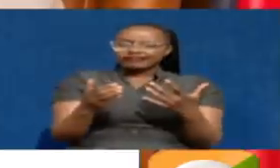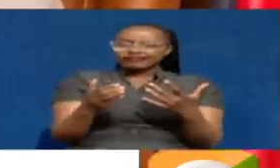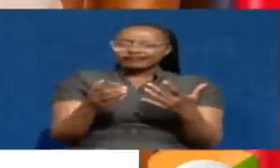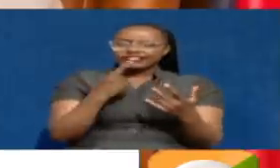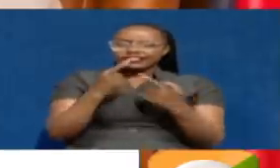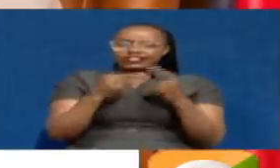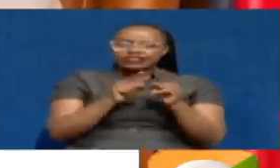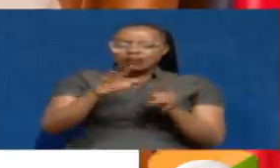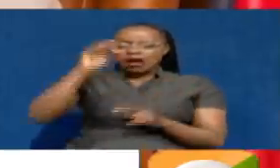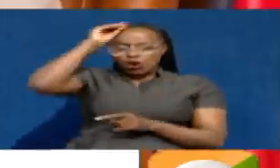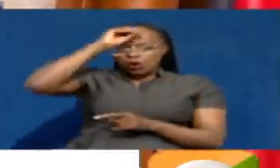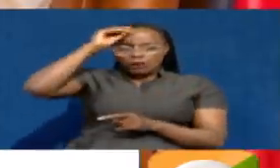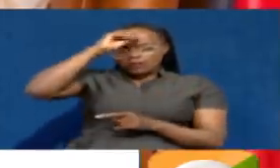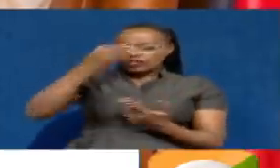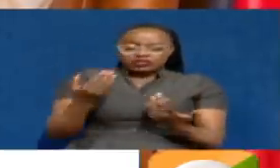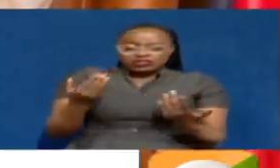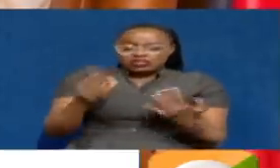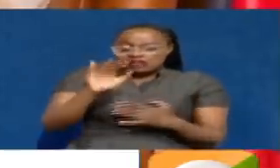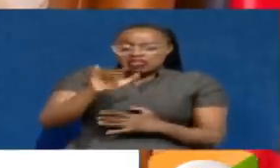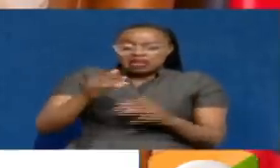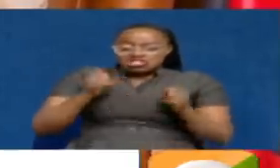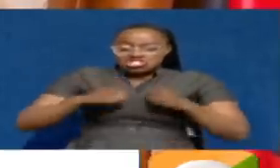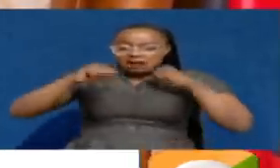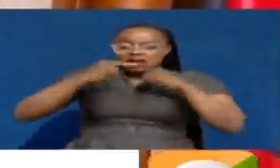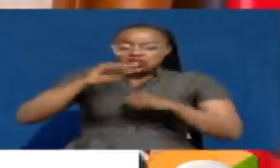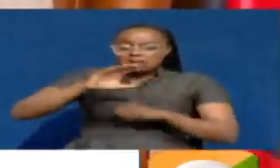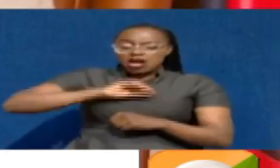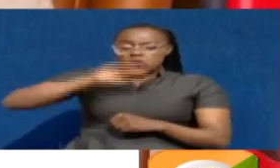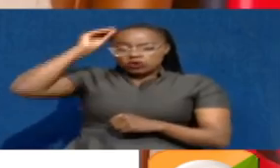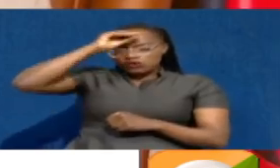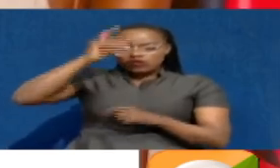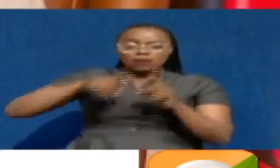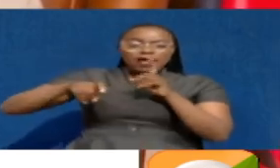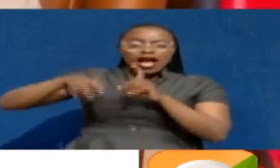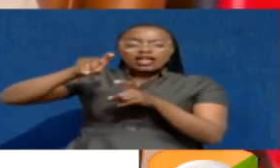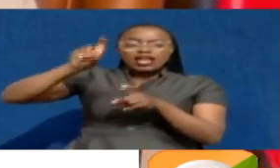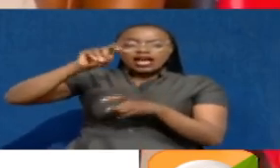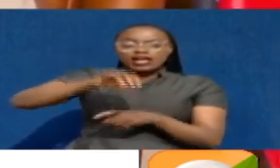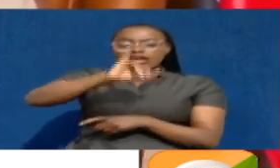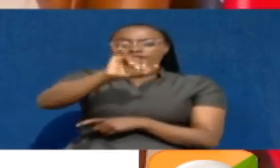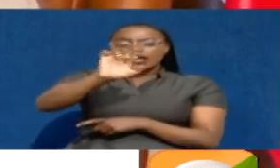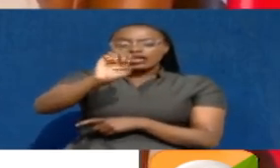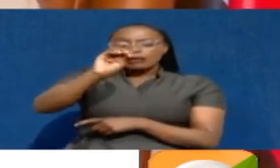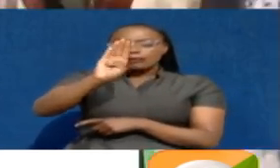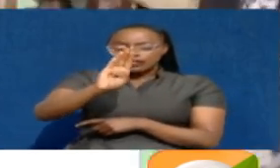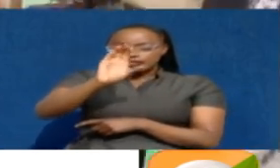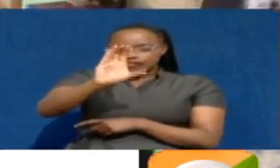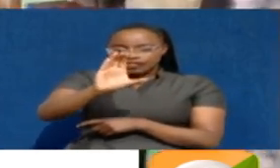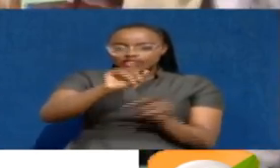is talking his opinion, but as you know, more members are going to be added to the IBC, and